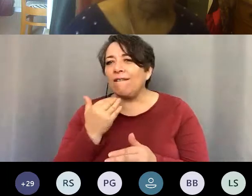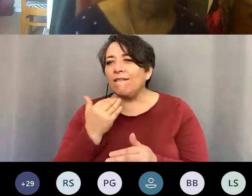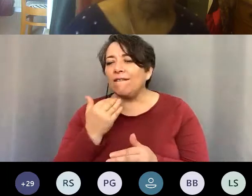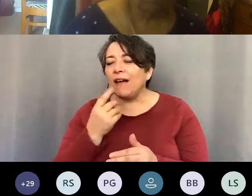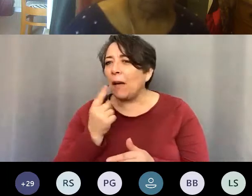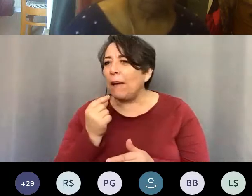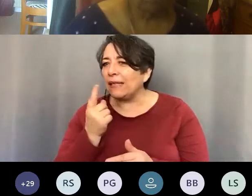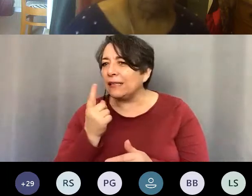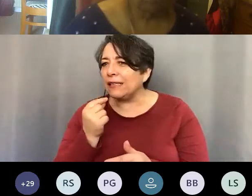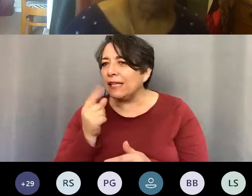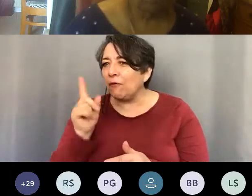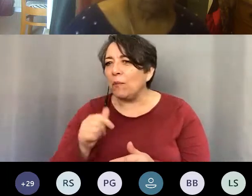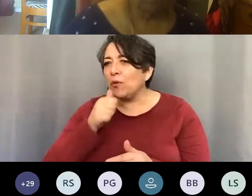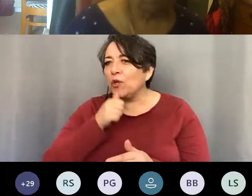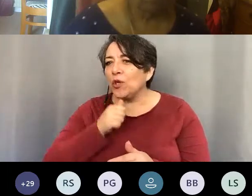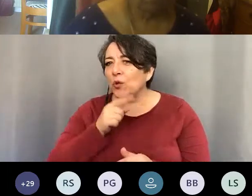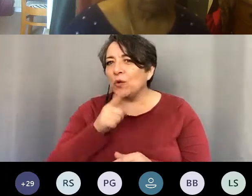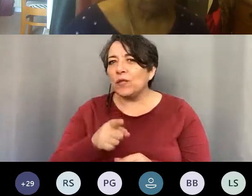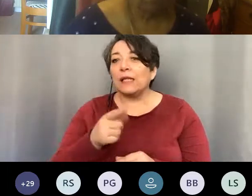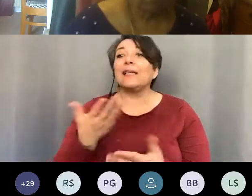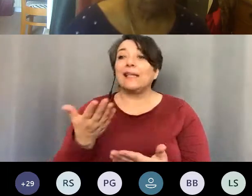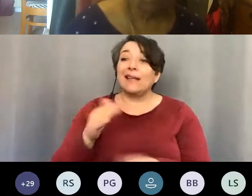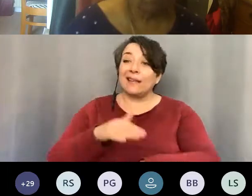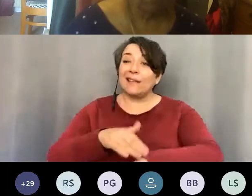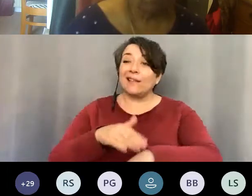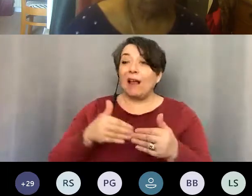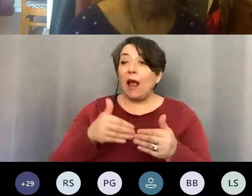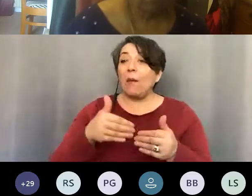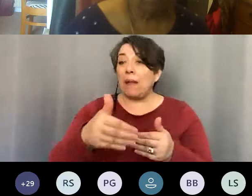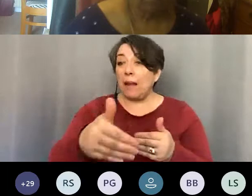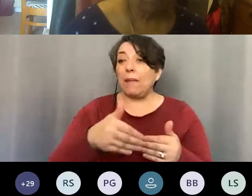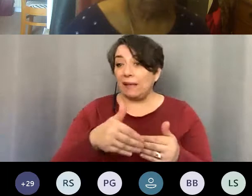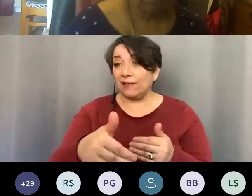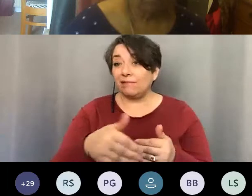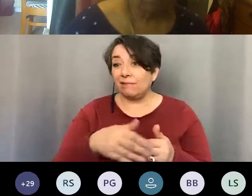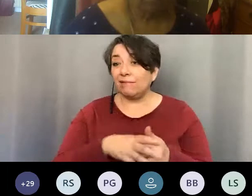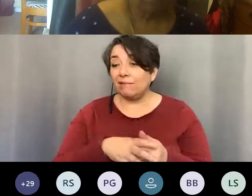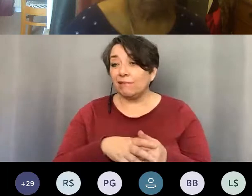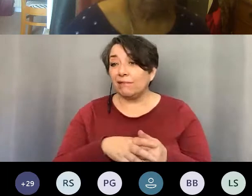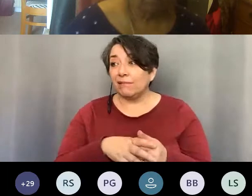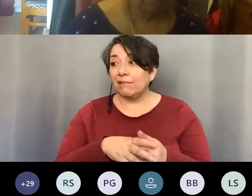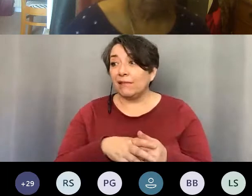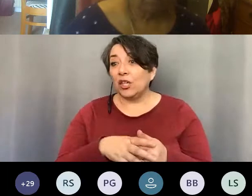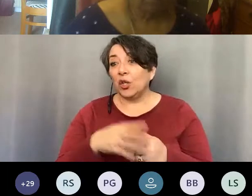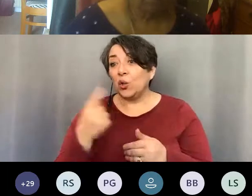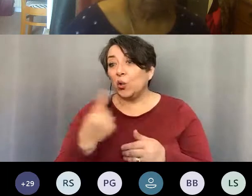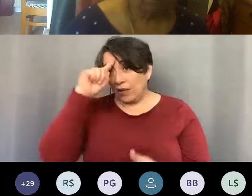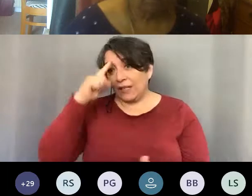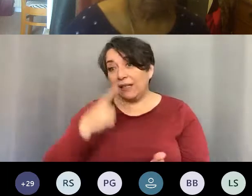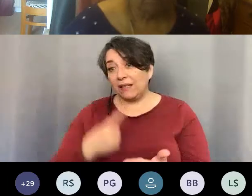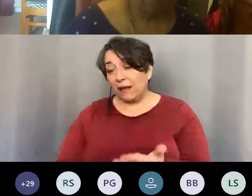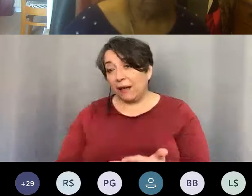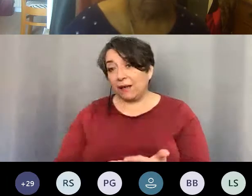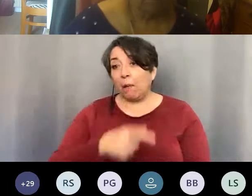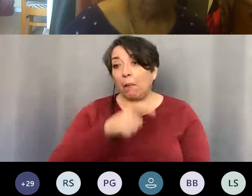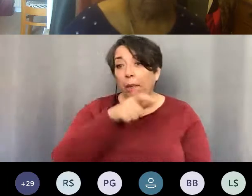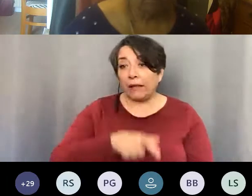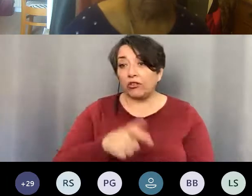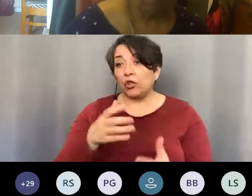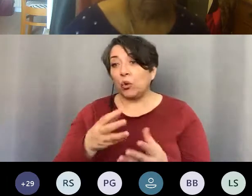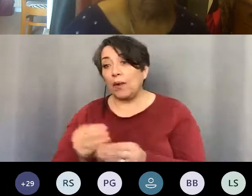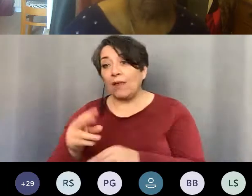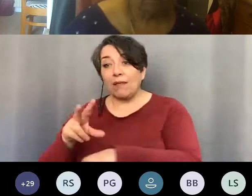that won't be a one-size-fits-all. It will be decided between the clinician and the patient what's appropriate. And normally